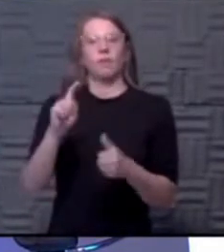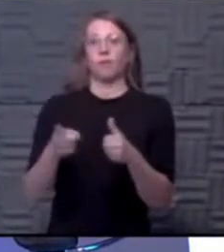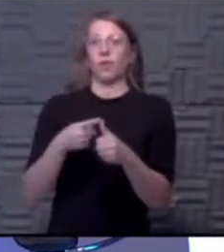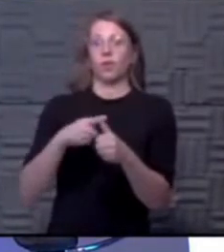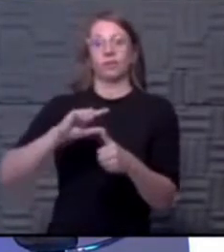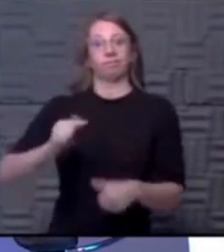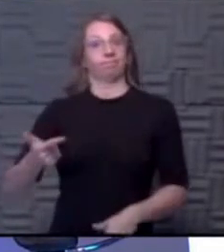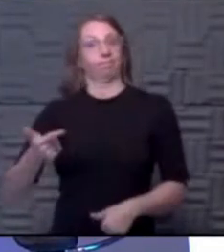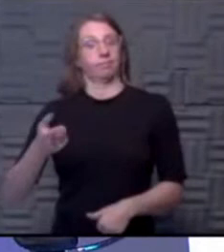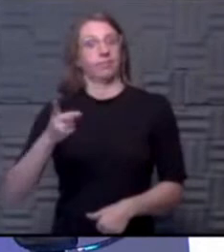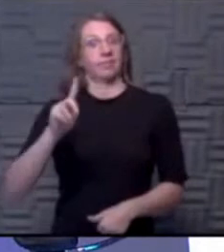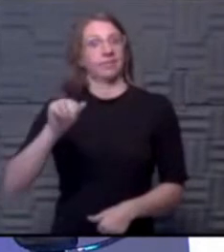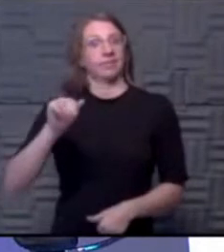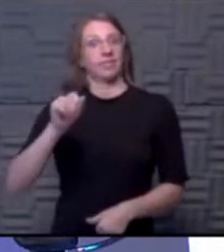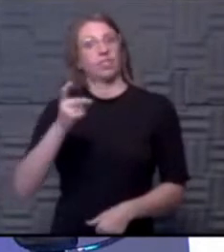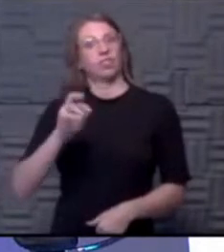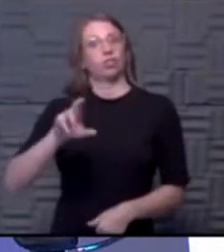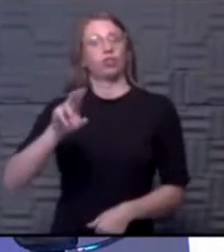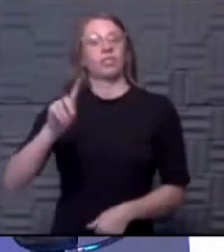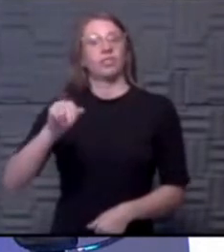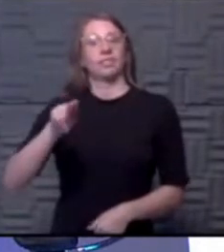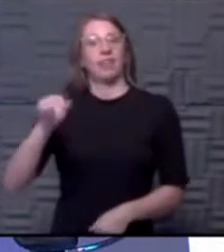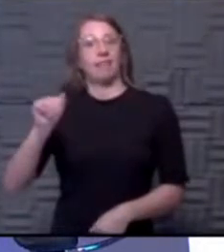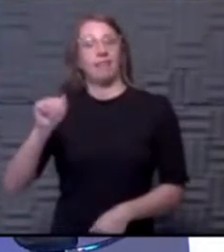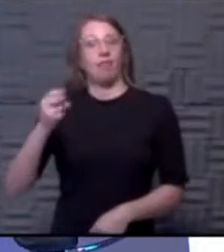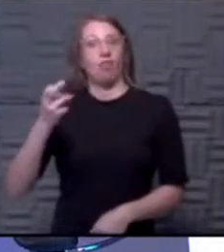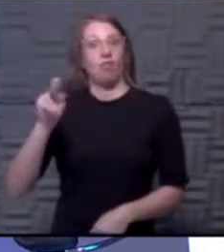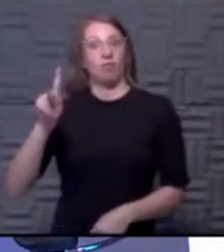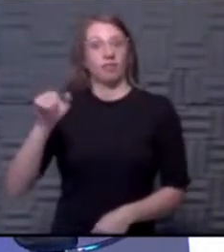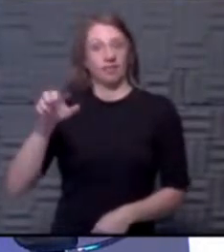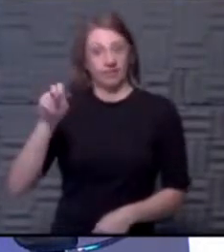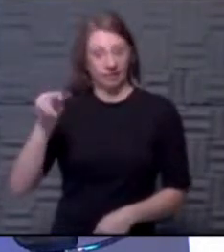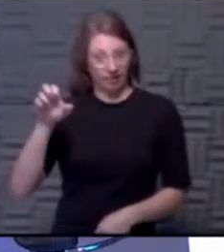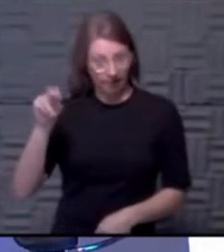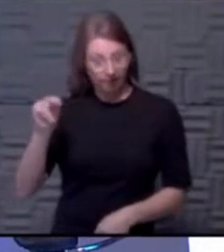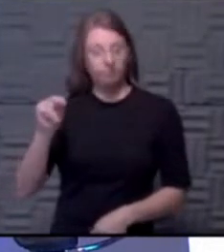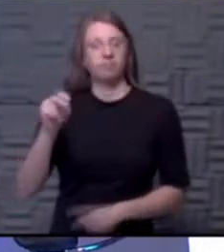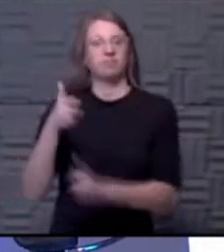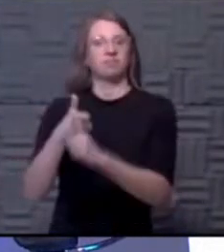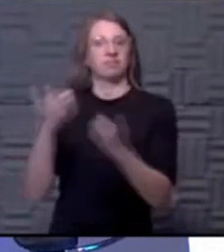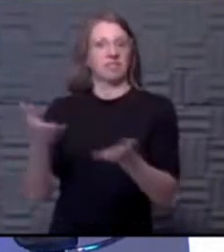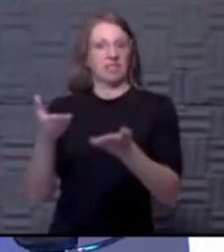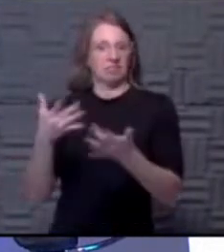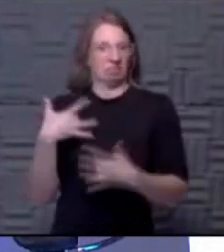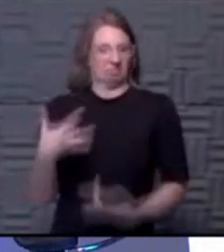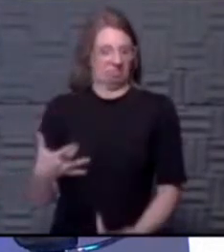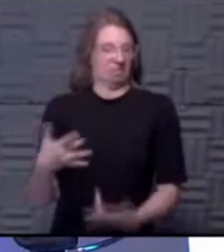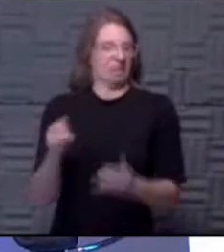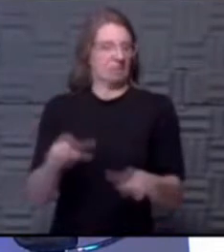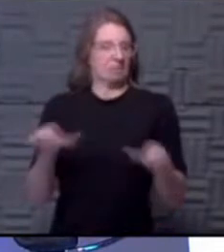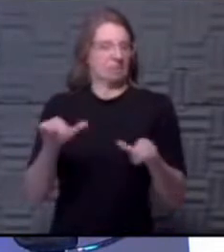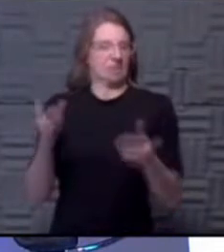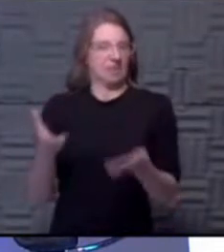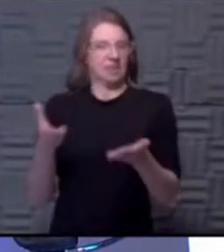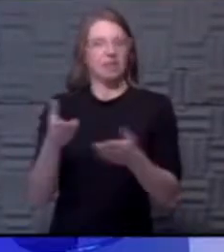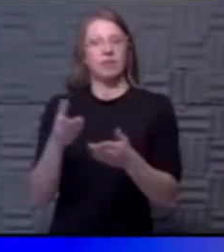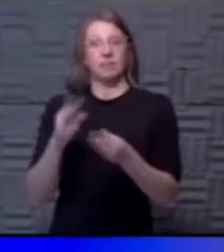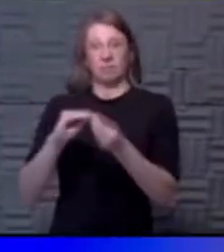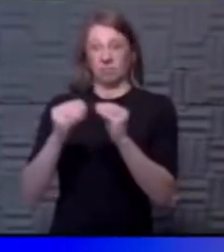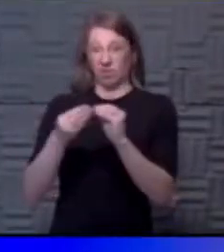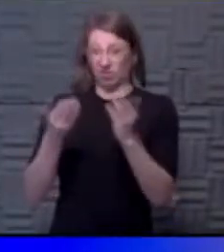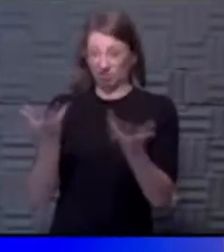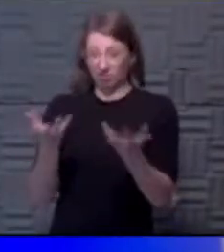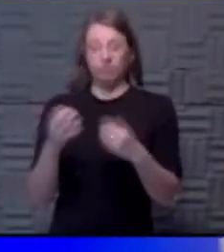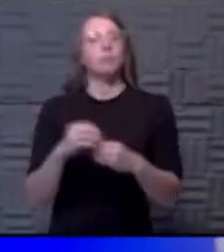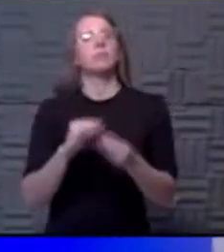Hawkinson, Medical Director of Infection Prevention and Control, is here as usual. Dana, how'd we do overnight with our numbers? Yeah, we're still pretty